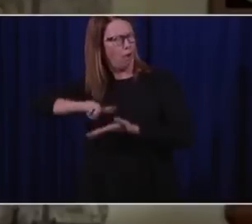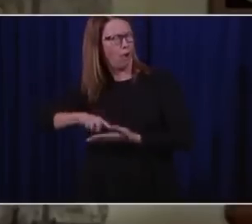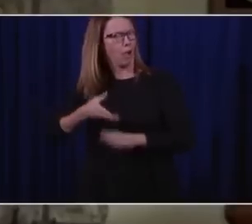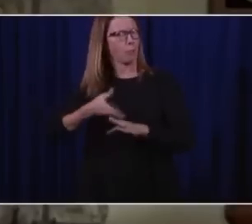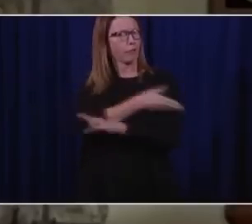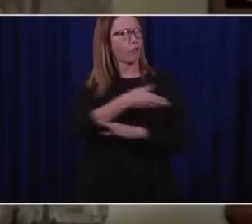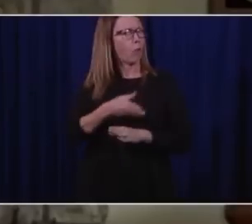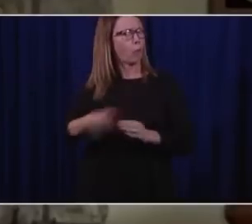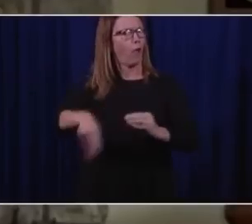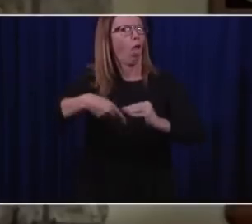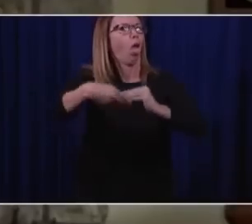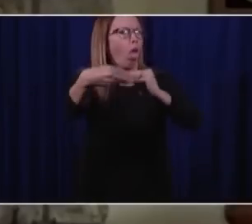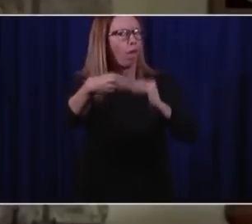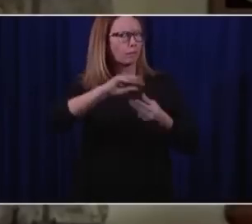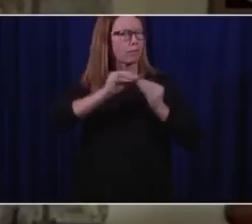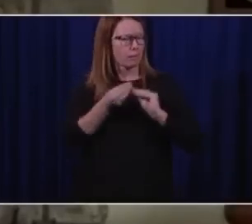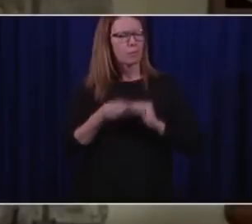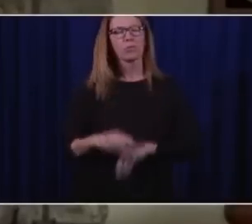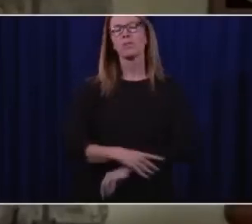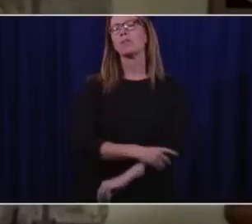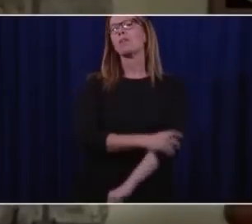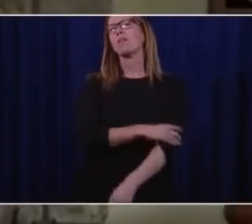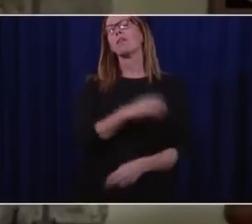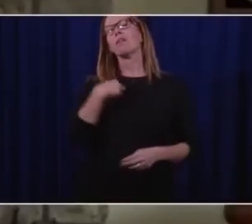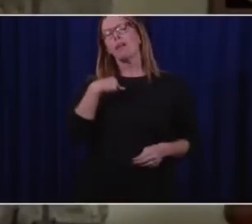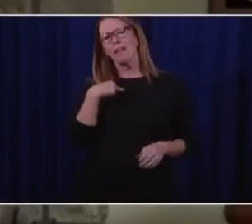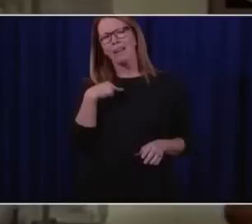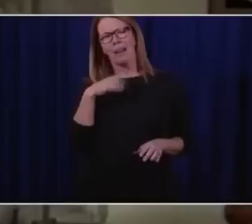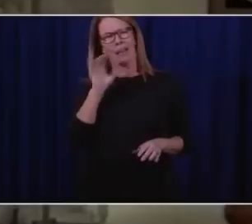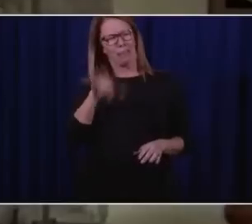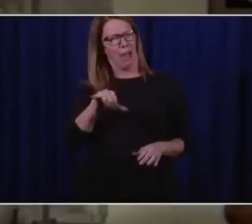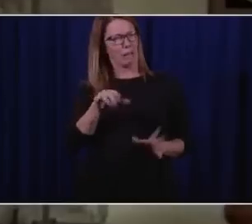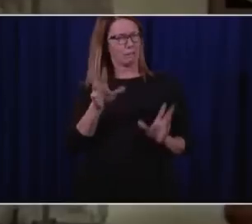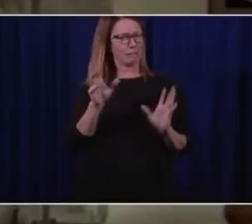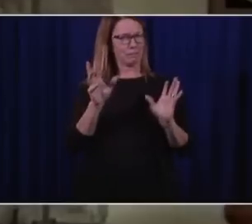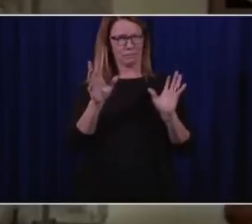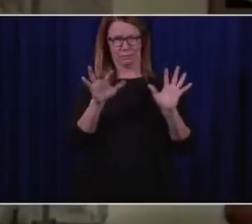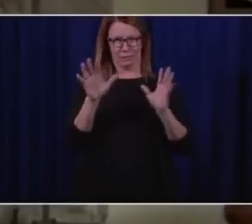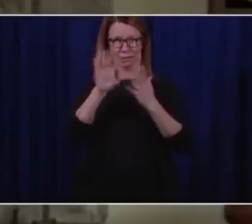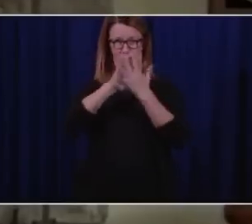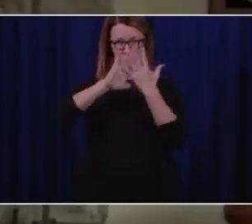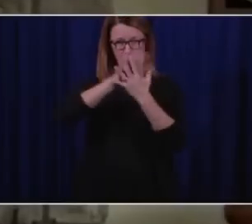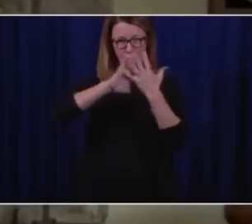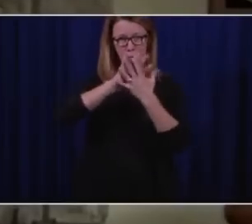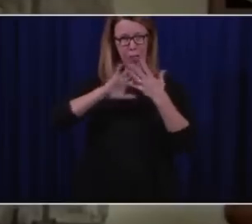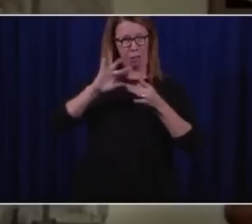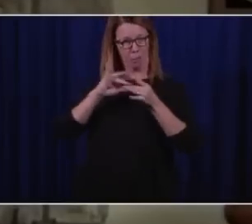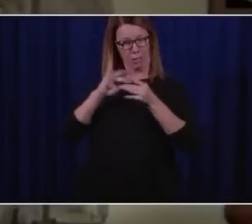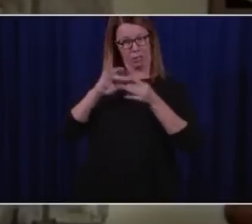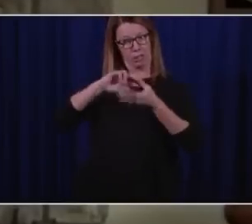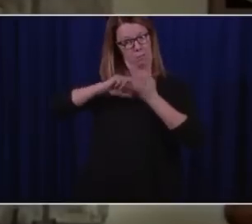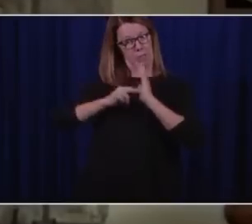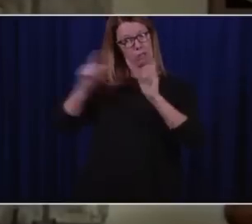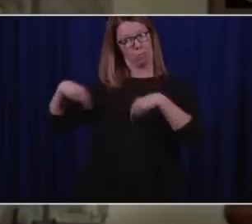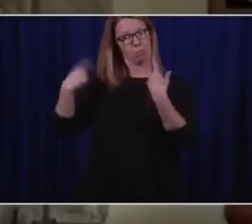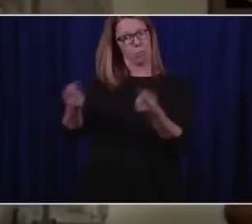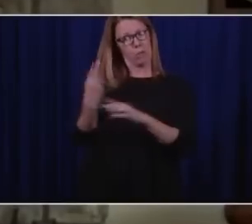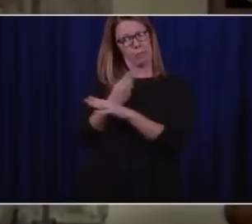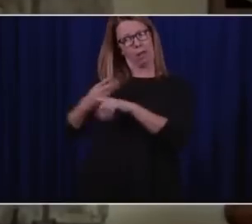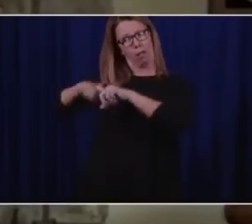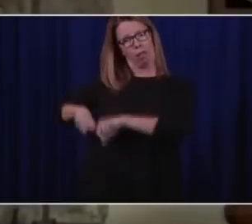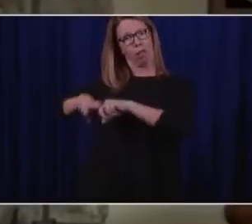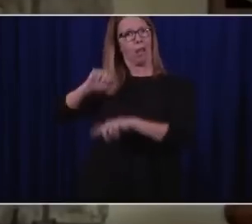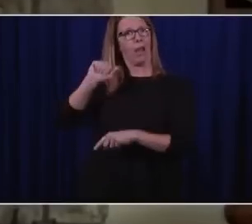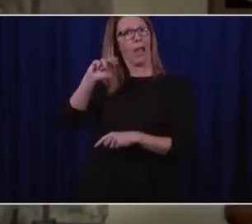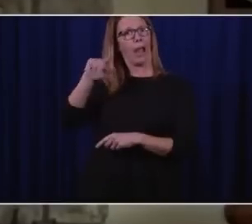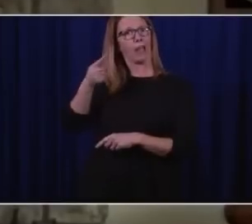we add to our rolls. Doesn't this send sort of a weird message that We've been using the antigen test for quite a while. We